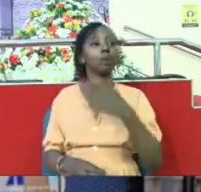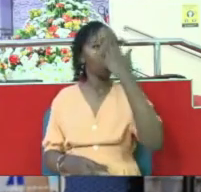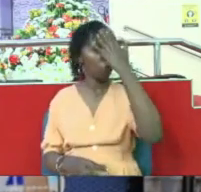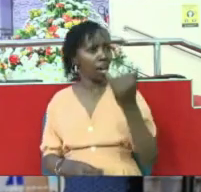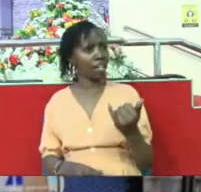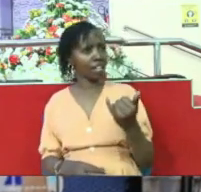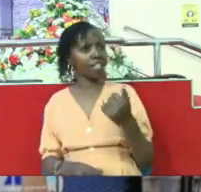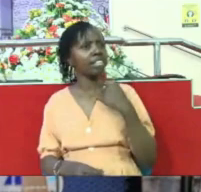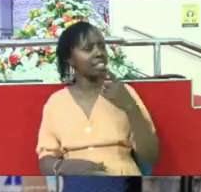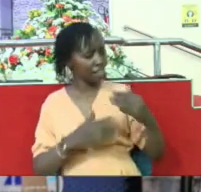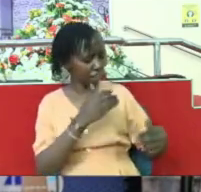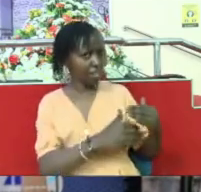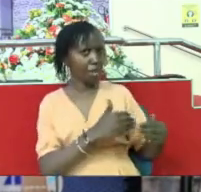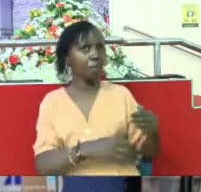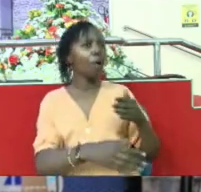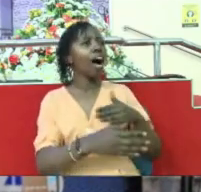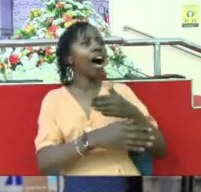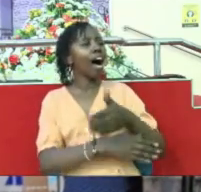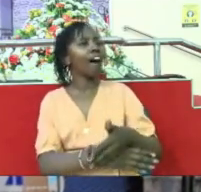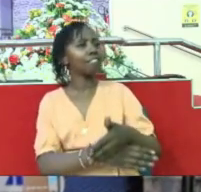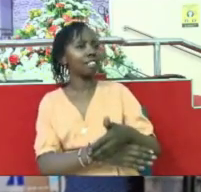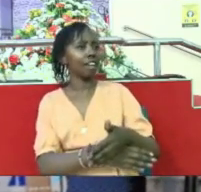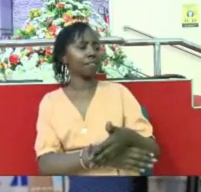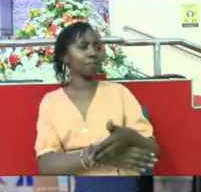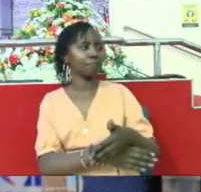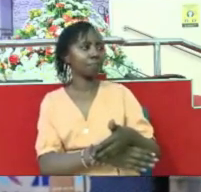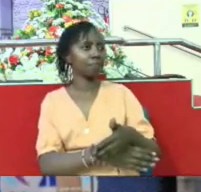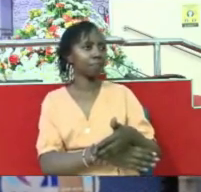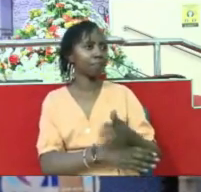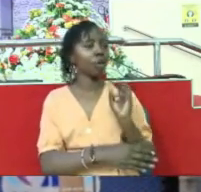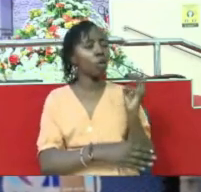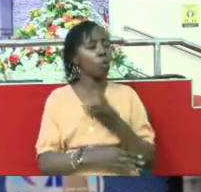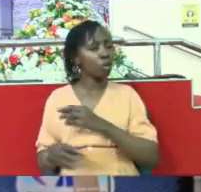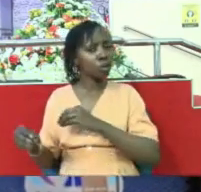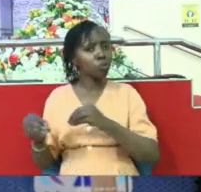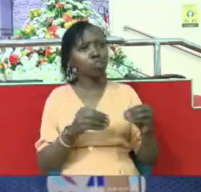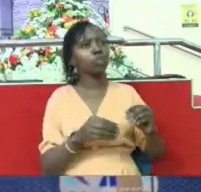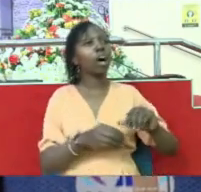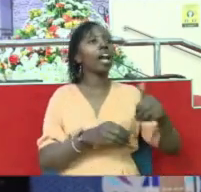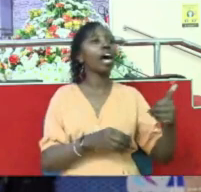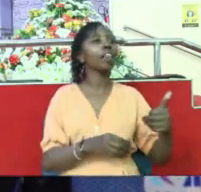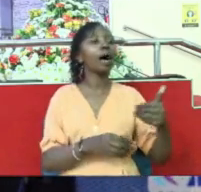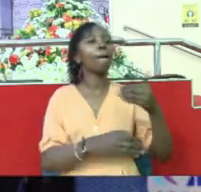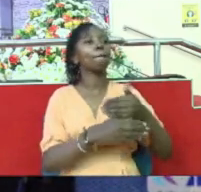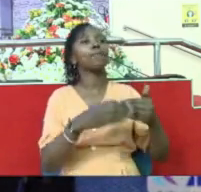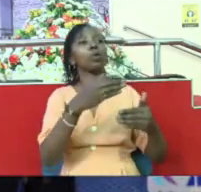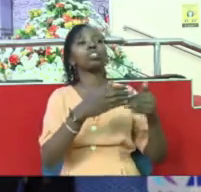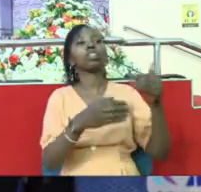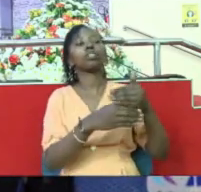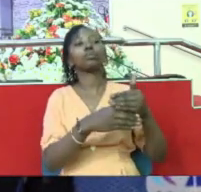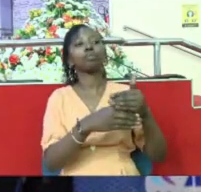this. Neighbor, jirani. After that, baada ya ile, we'll be moving again to another project. Tutakuwa tunaenda kwa mradi